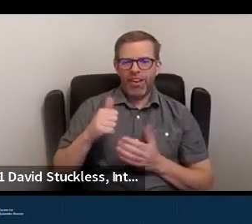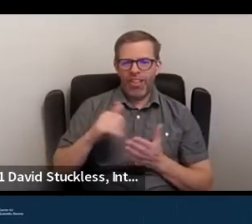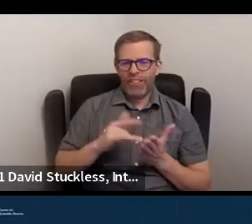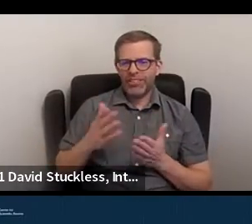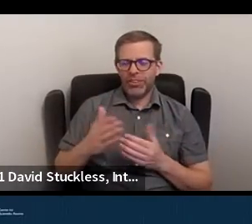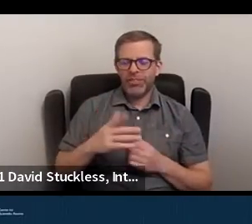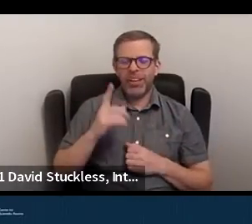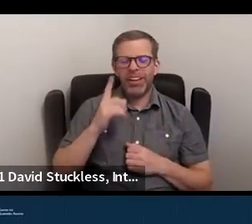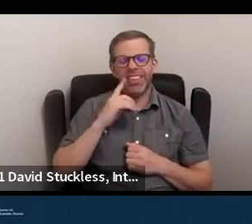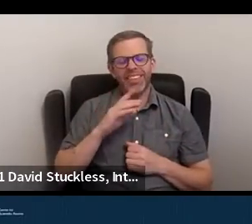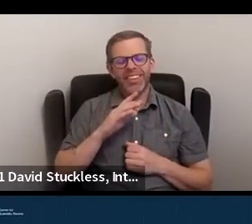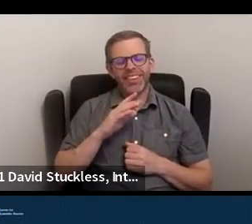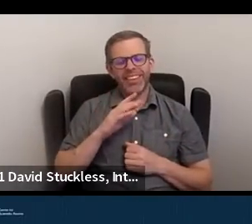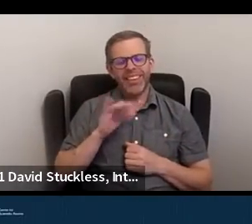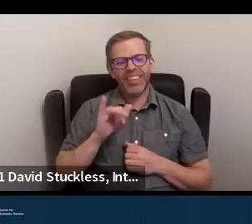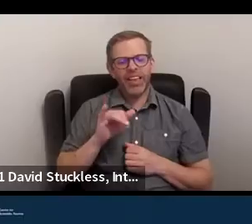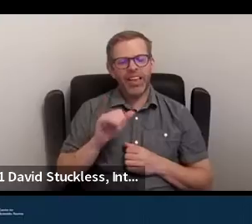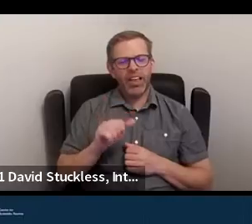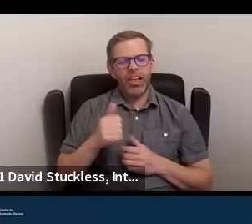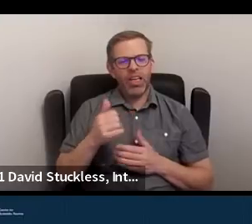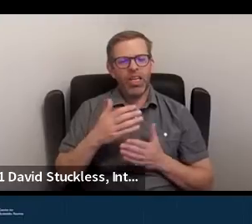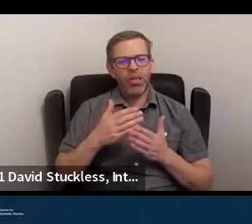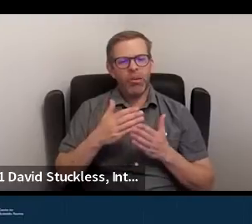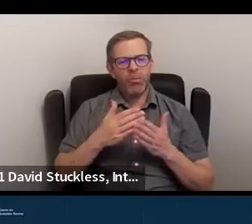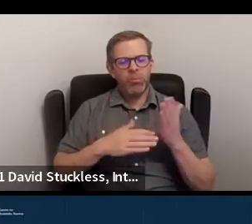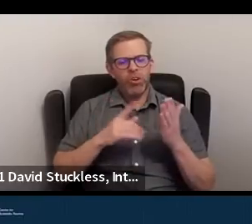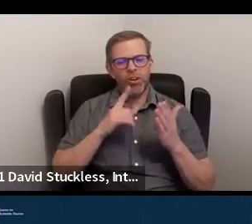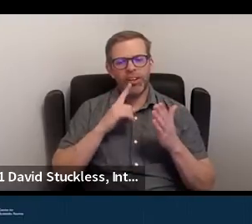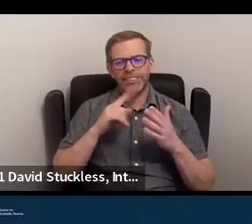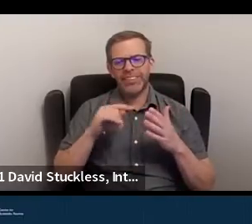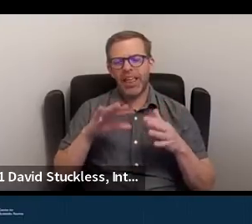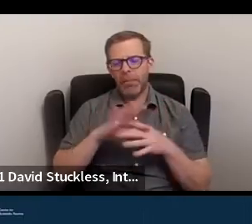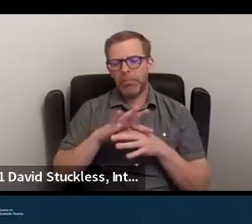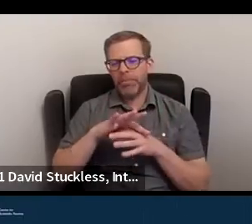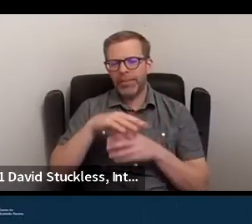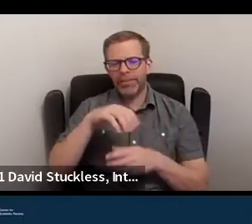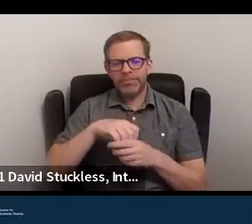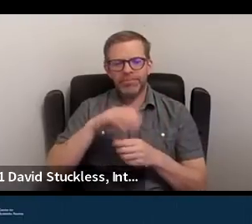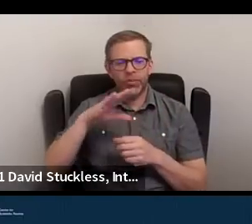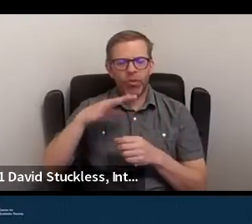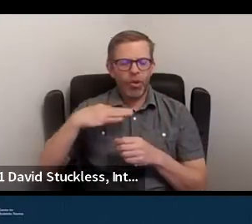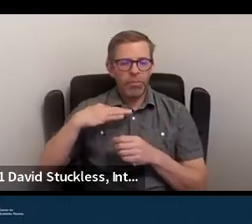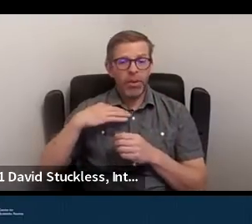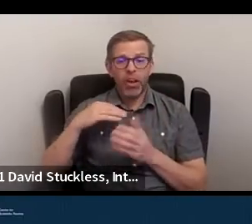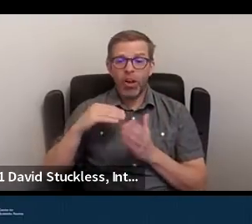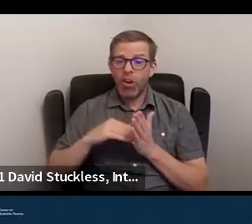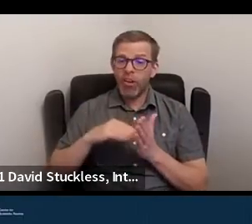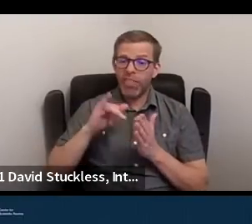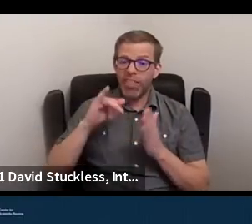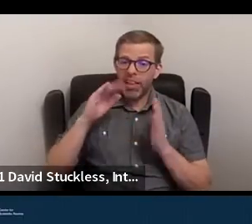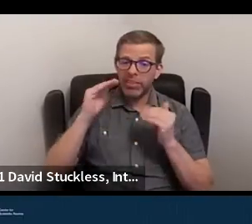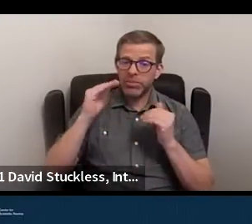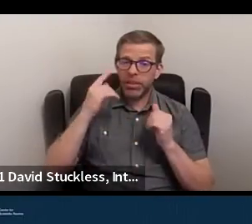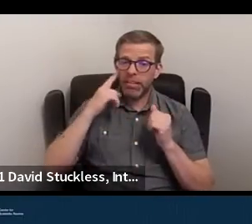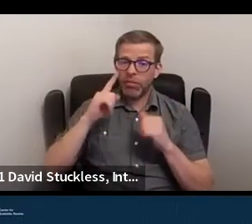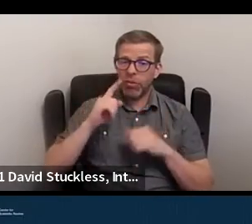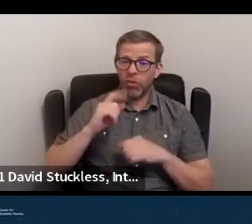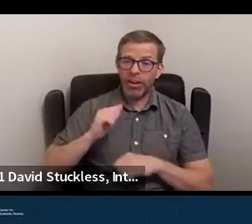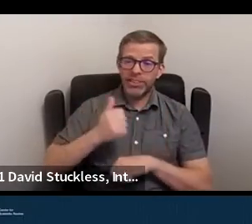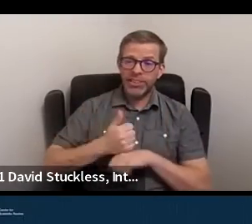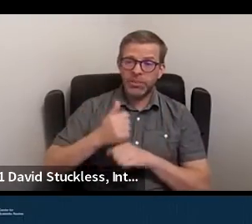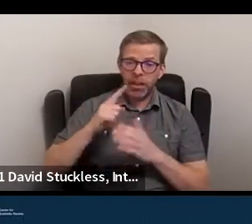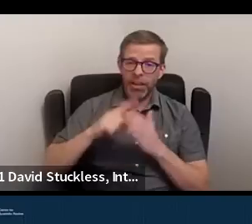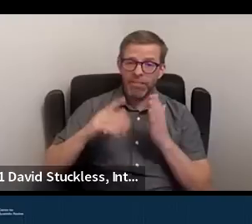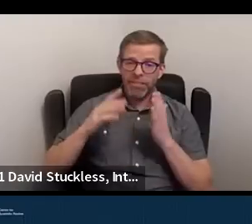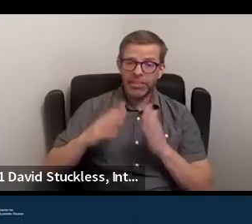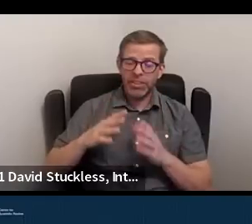think the other part of it is the meat of your application. Often the expectations for an established investigator